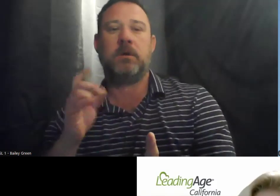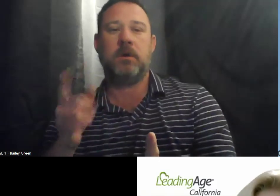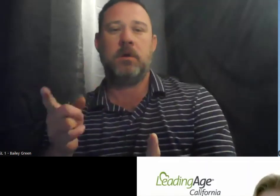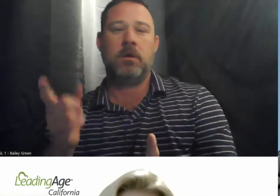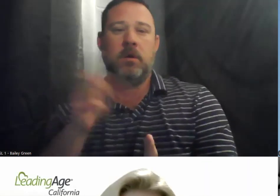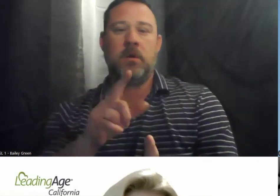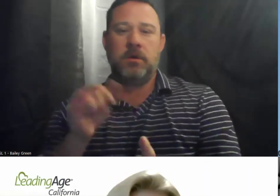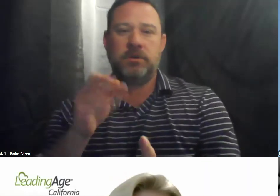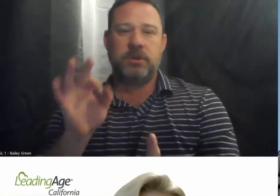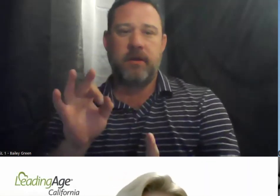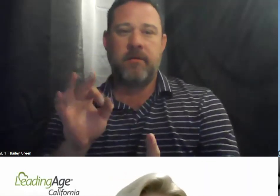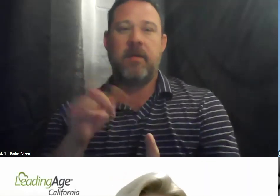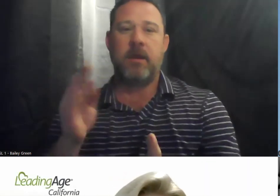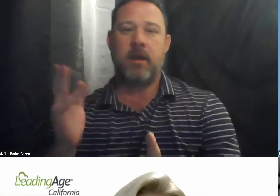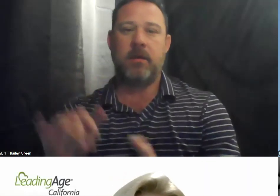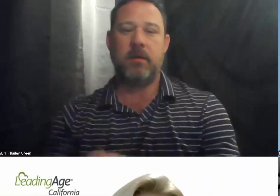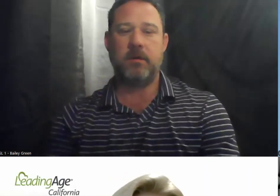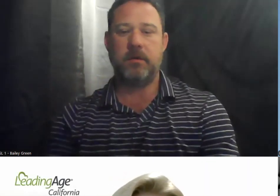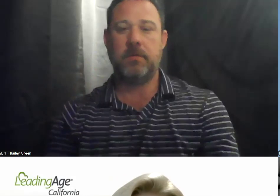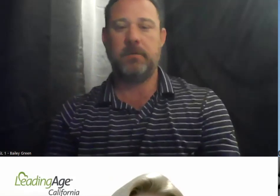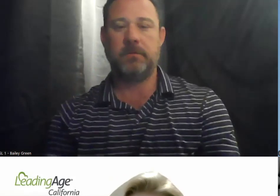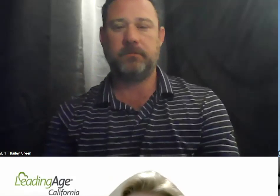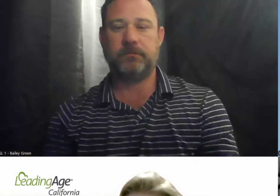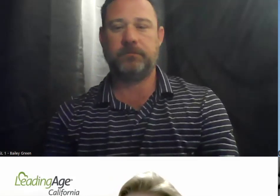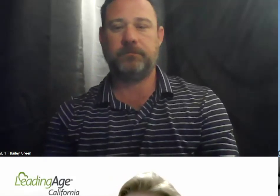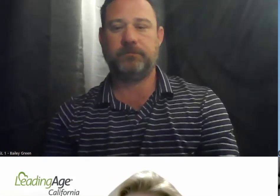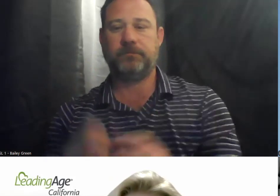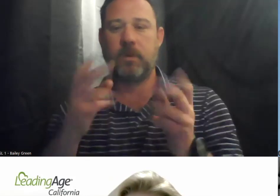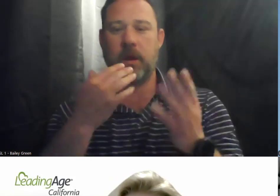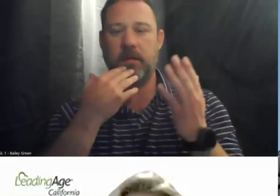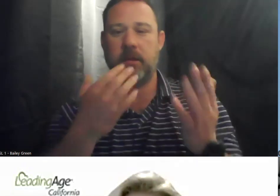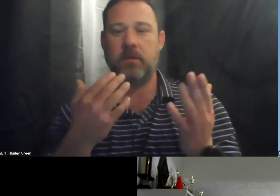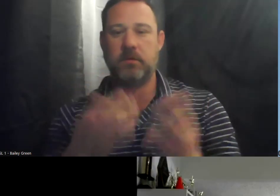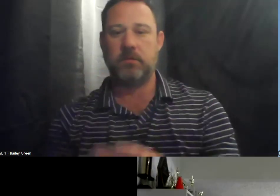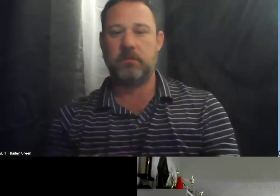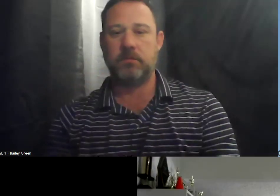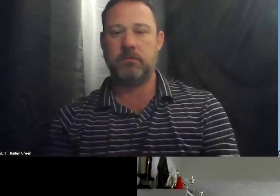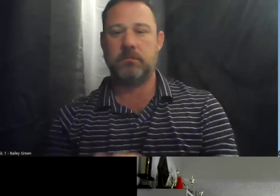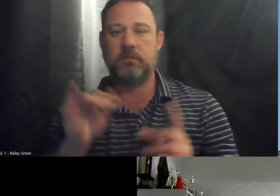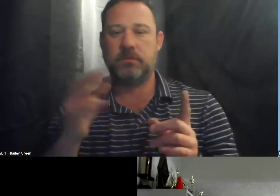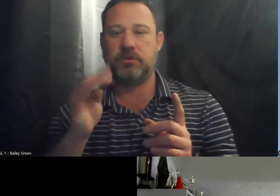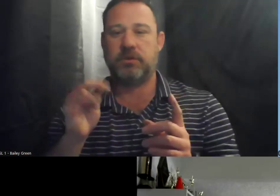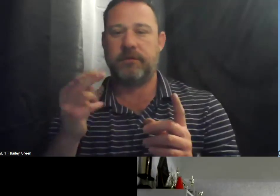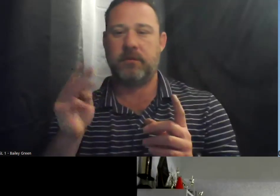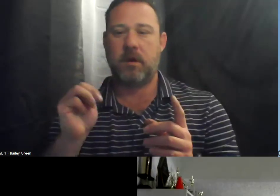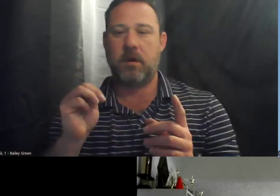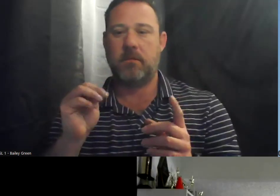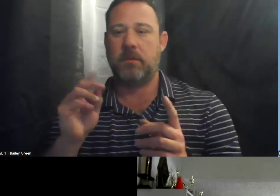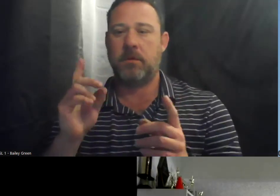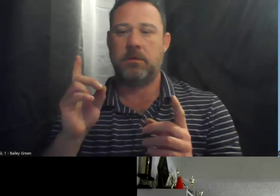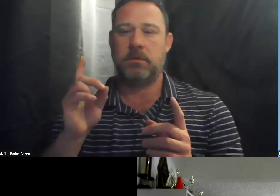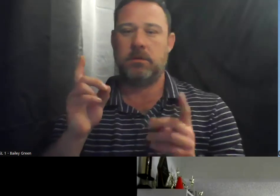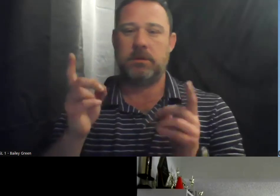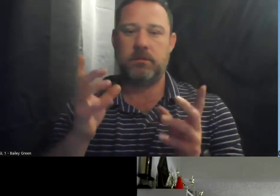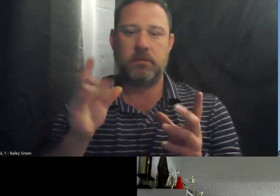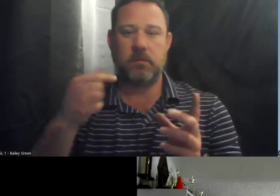to Jeff and then to Kathy Kelly. Okay, thank you. I'm Jeff Tom, with the Deputy Director